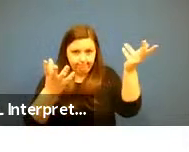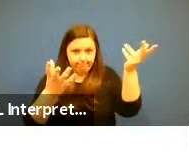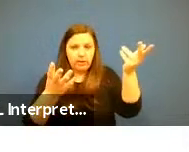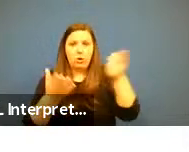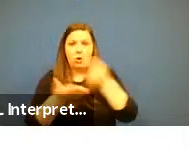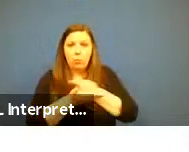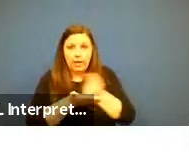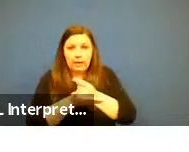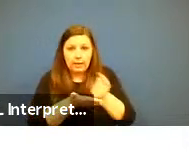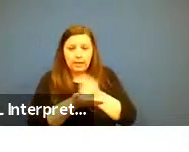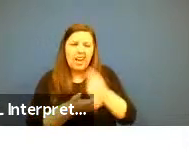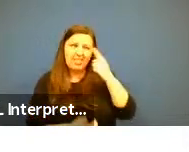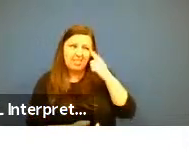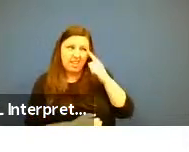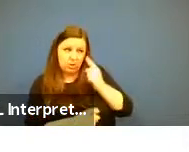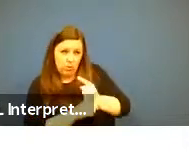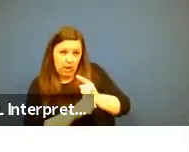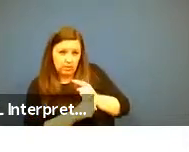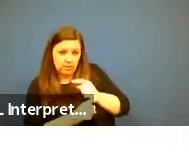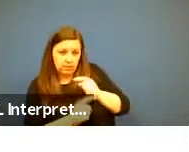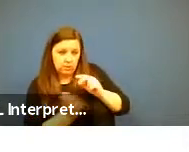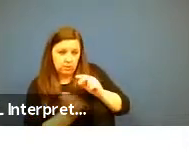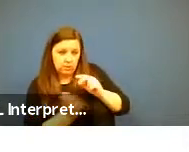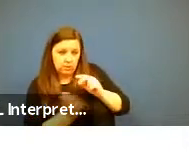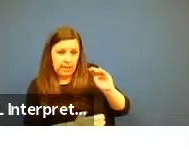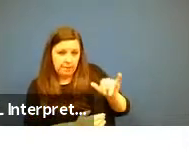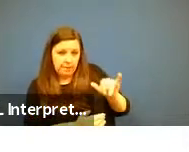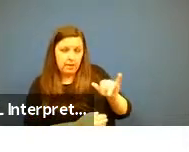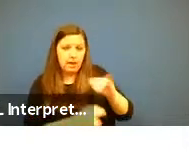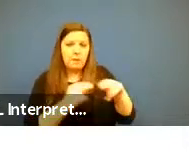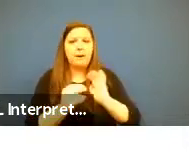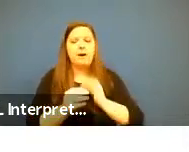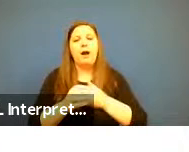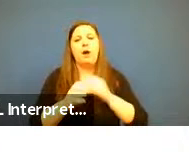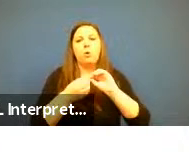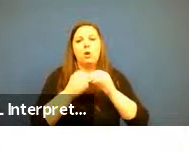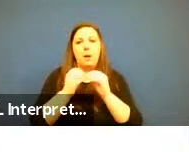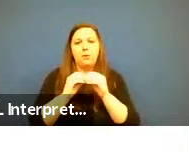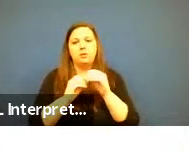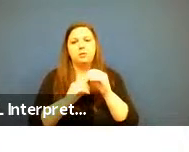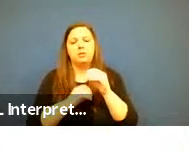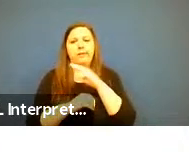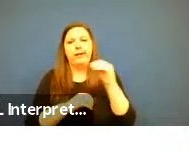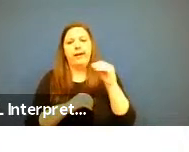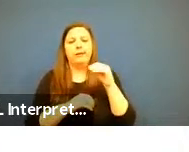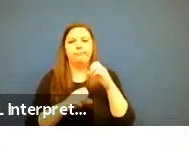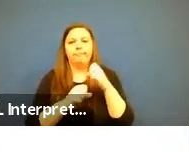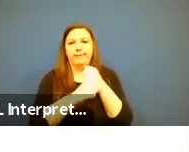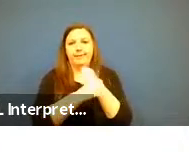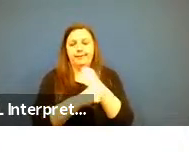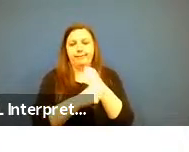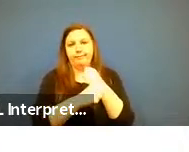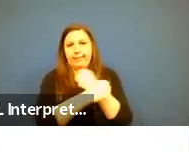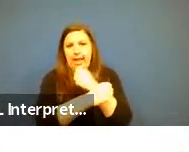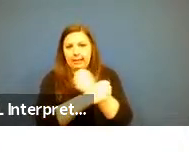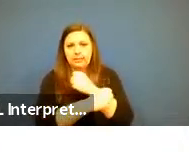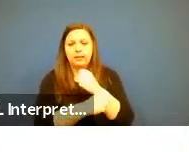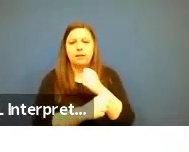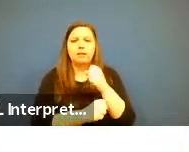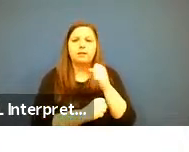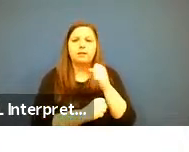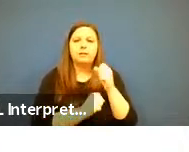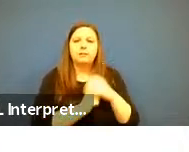weekly. I think that's correct, Nurse Amy, about our numbers and status. There's an end size we're looking for in terms